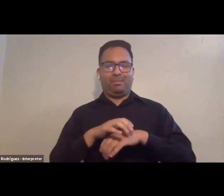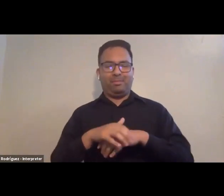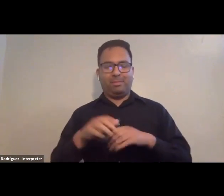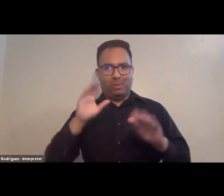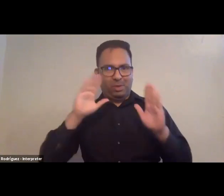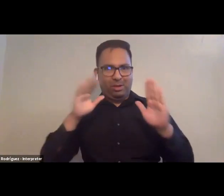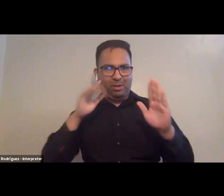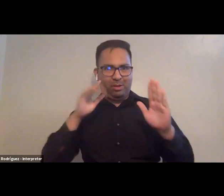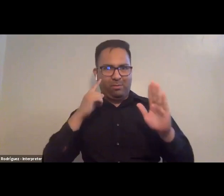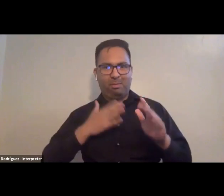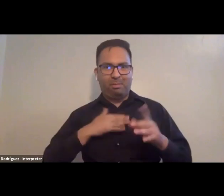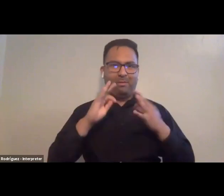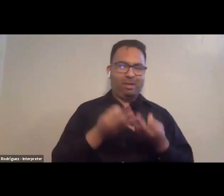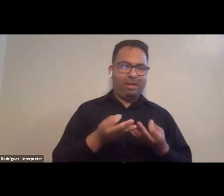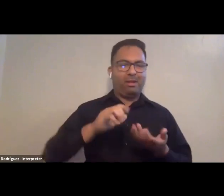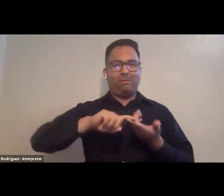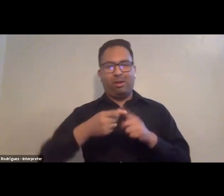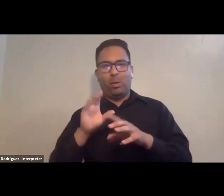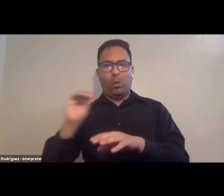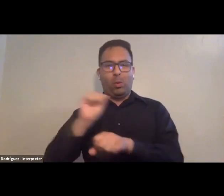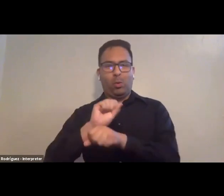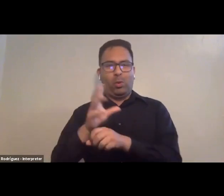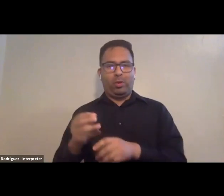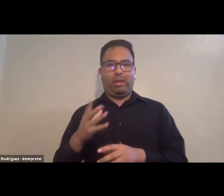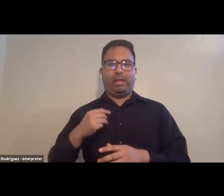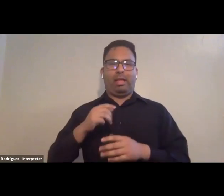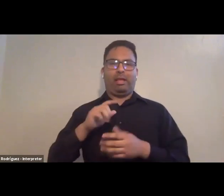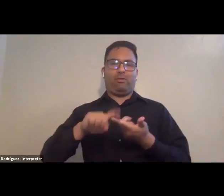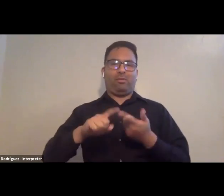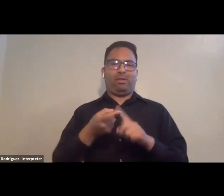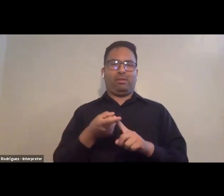and comrades. Can you hear me?